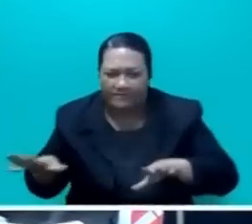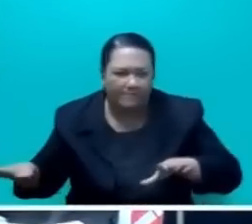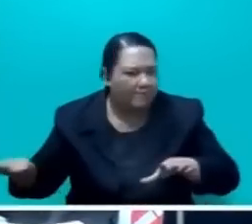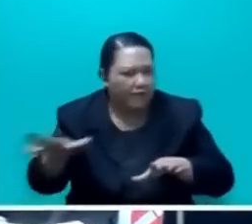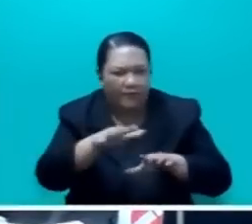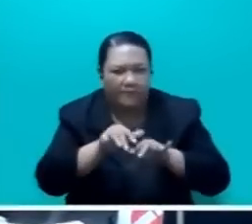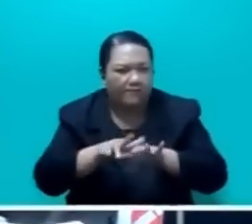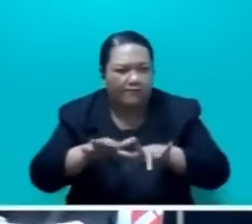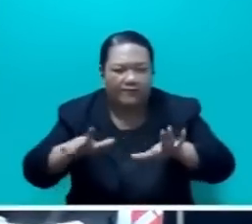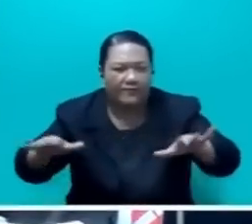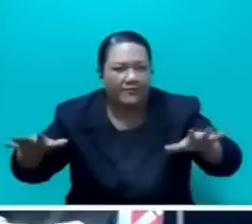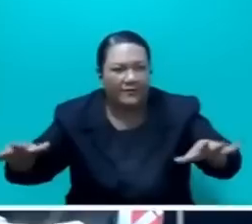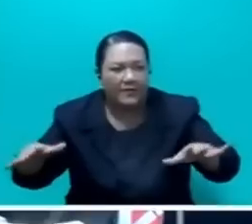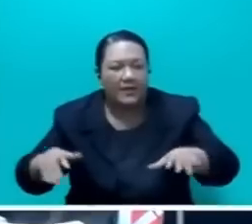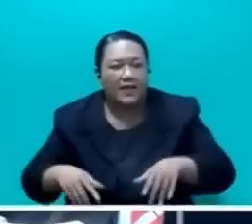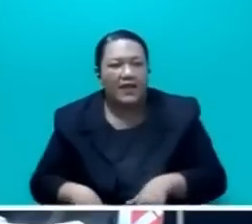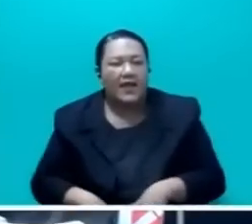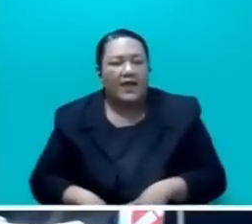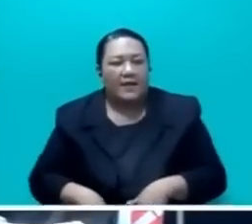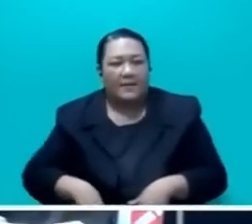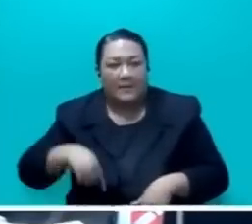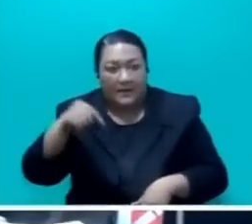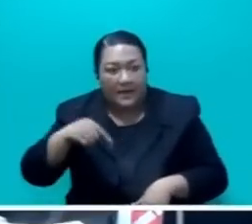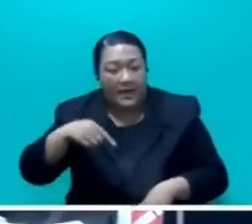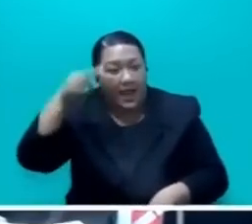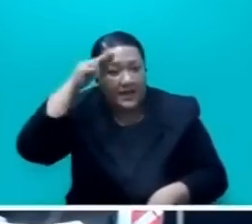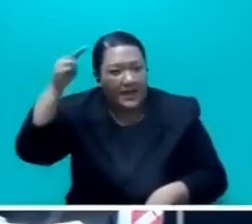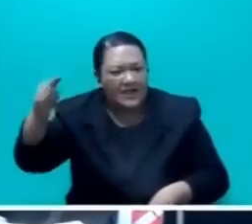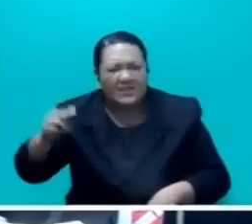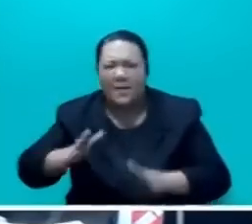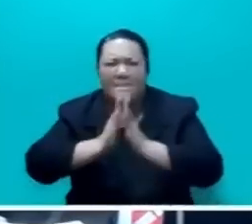The people of this nation have been praying for the last 16 years.